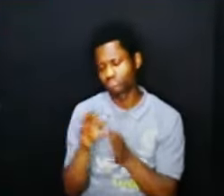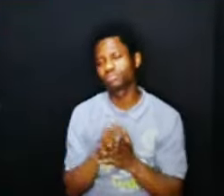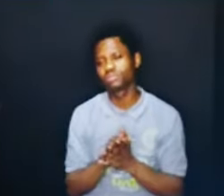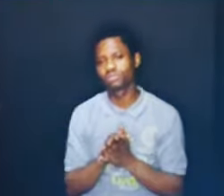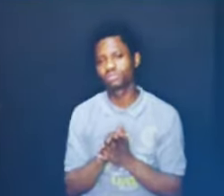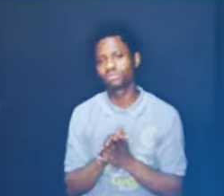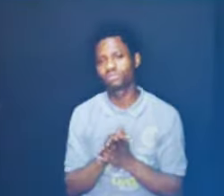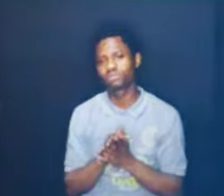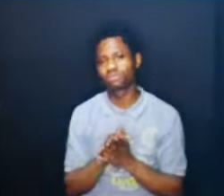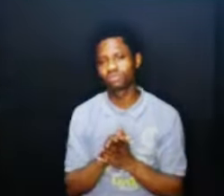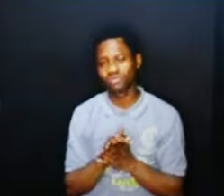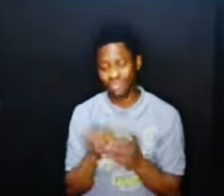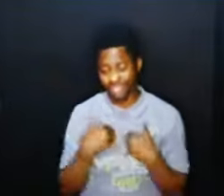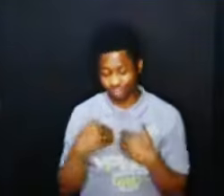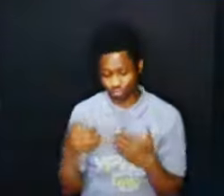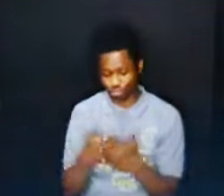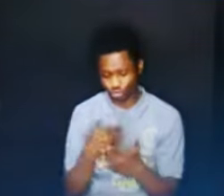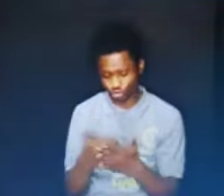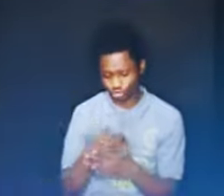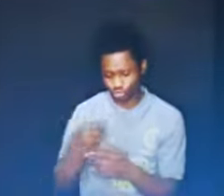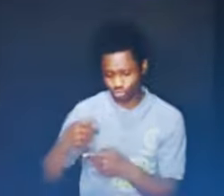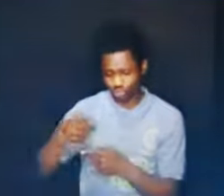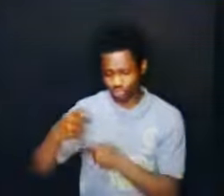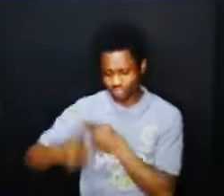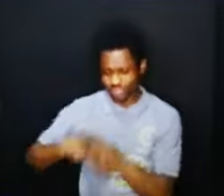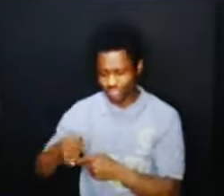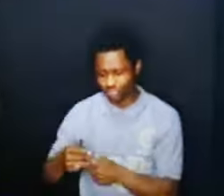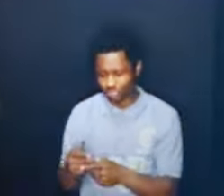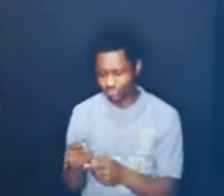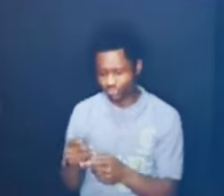There is a new kind of kingdom